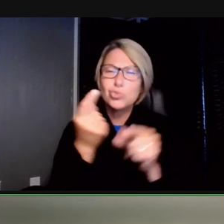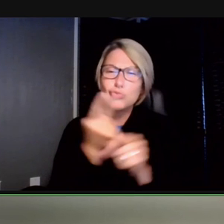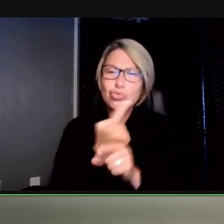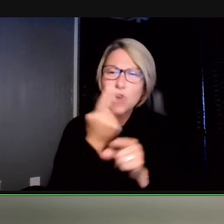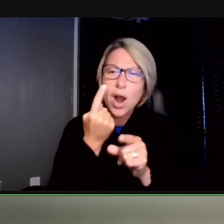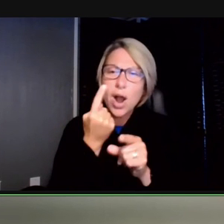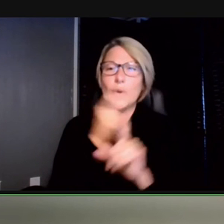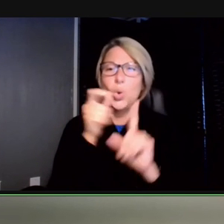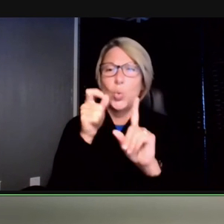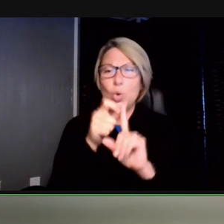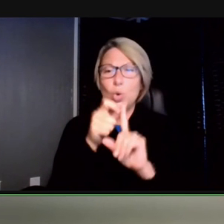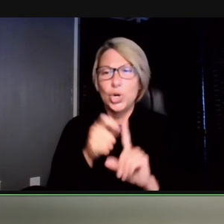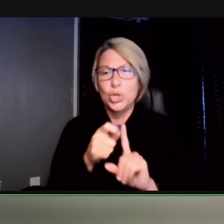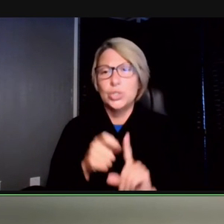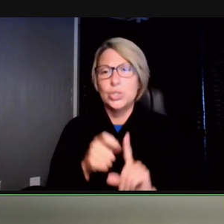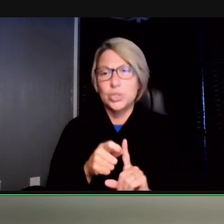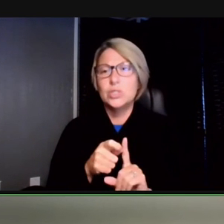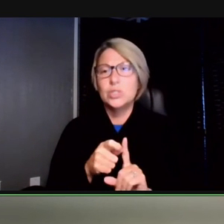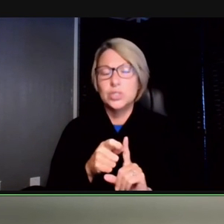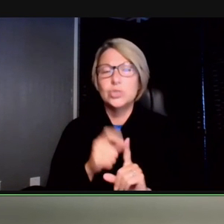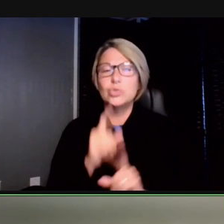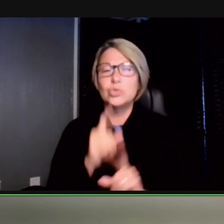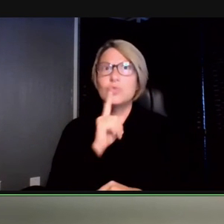many times in my